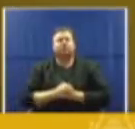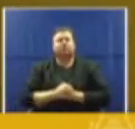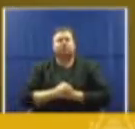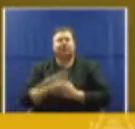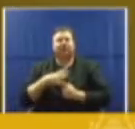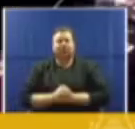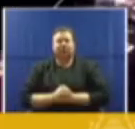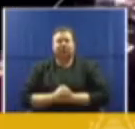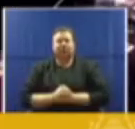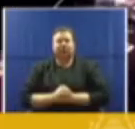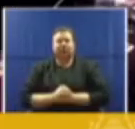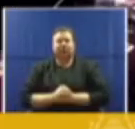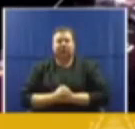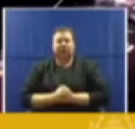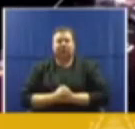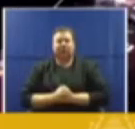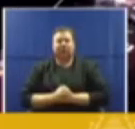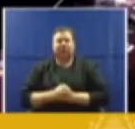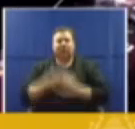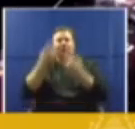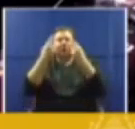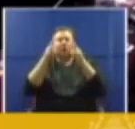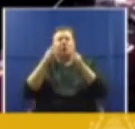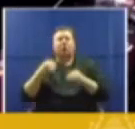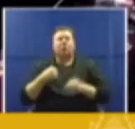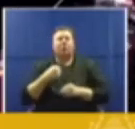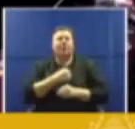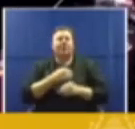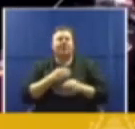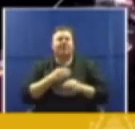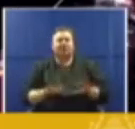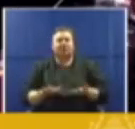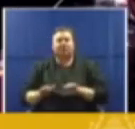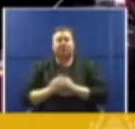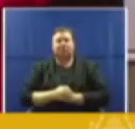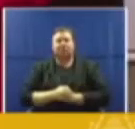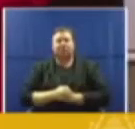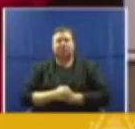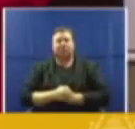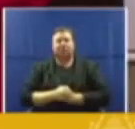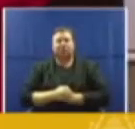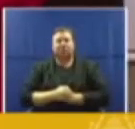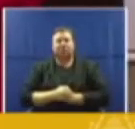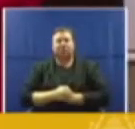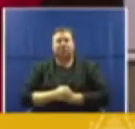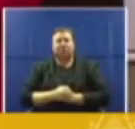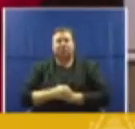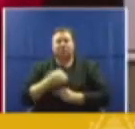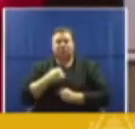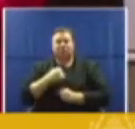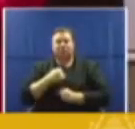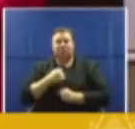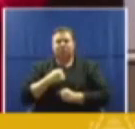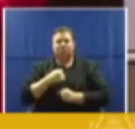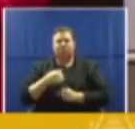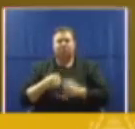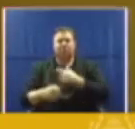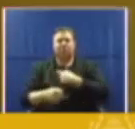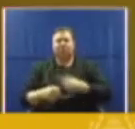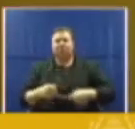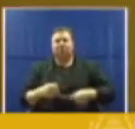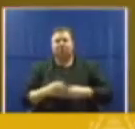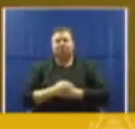on. However, I think what is critical that we need to take out from today is that South Africa has got a president